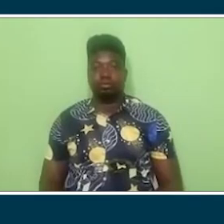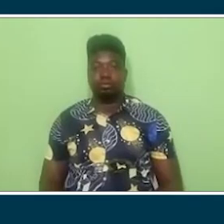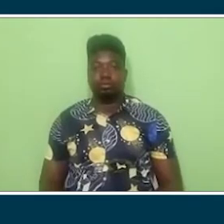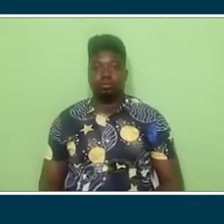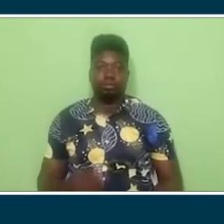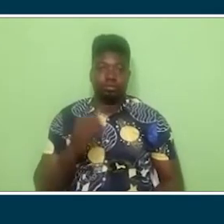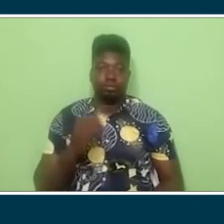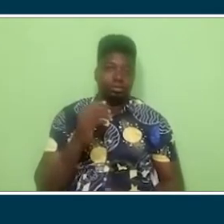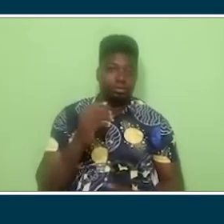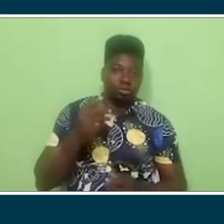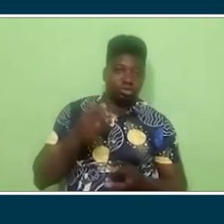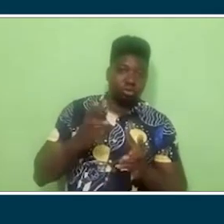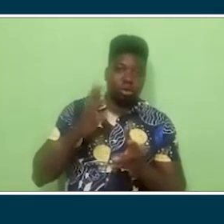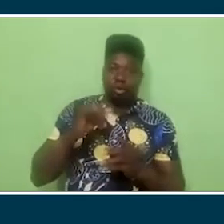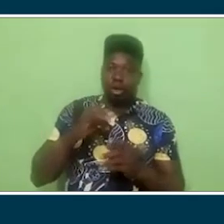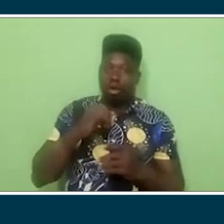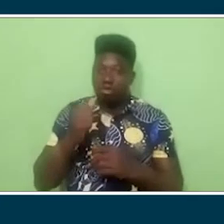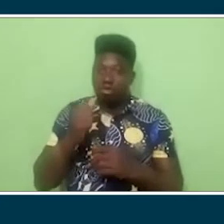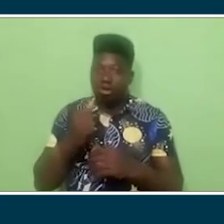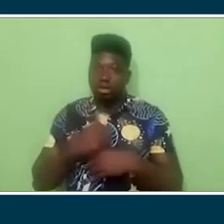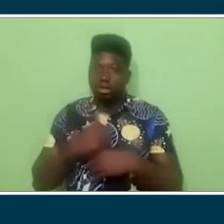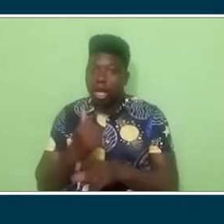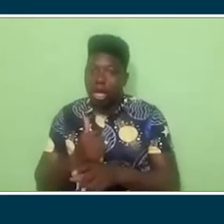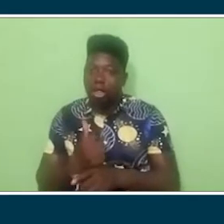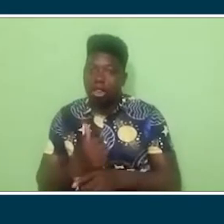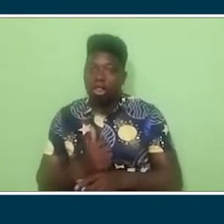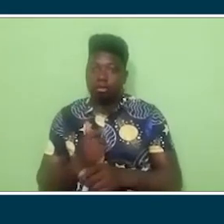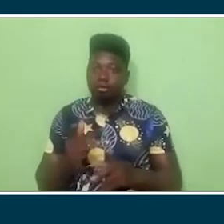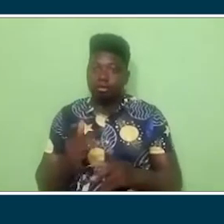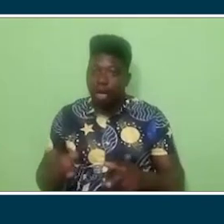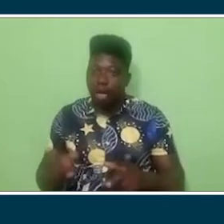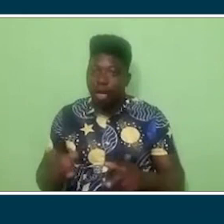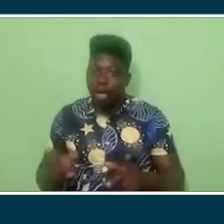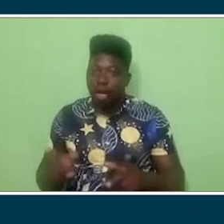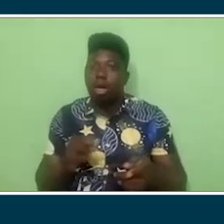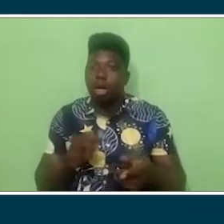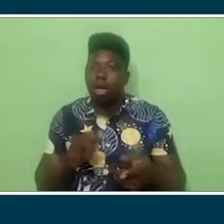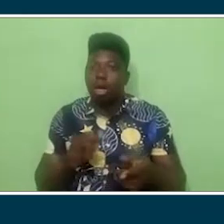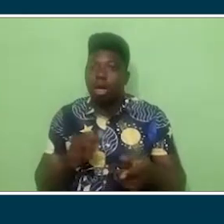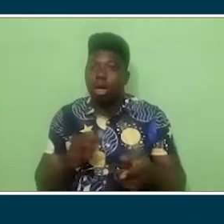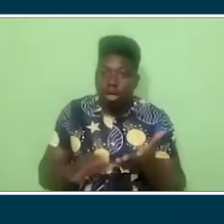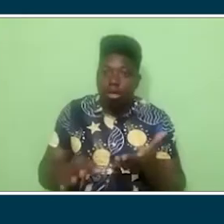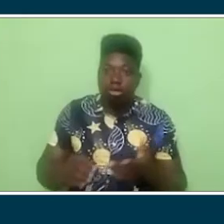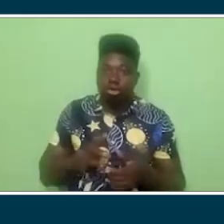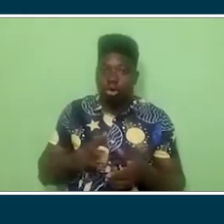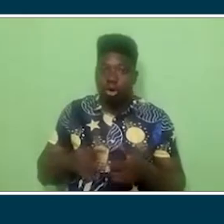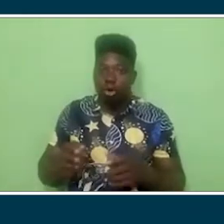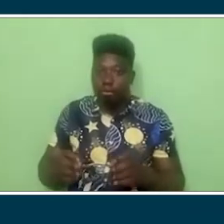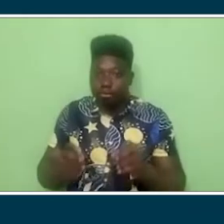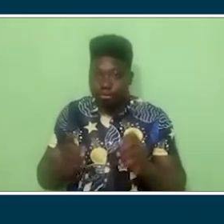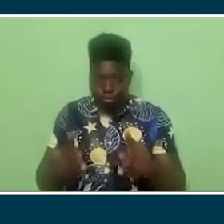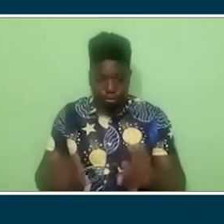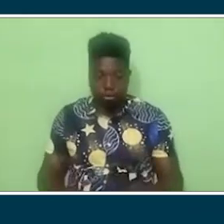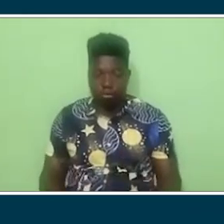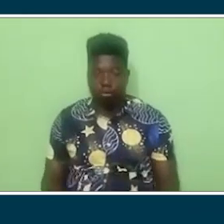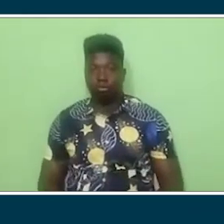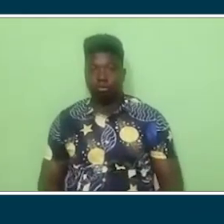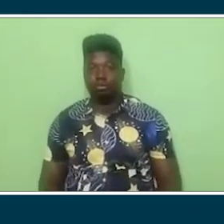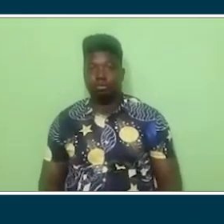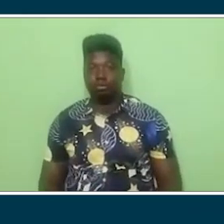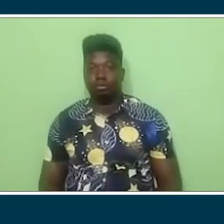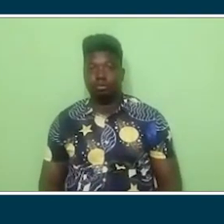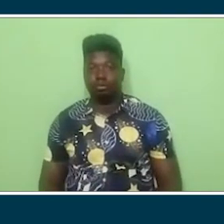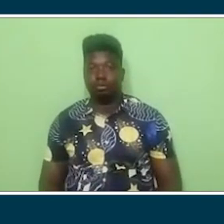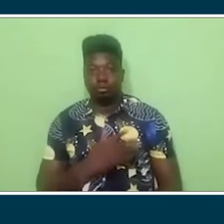not creating pathways of accountability, not creating an opportunity for accountability, and not doing this thing, which